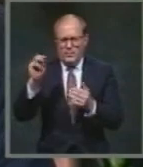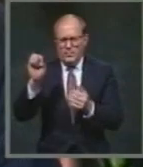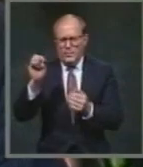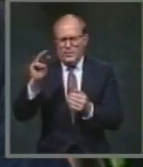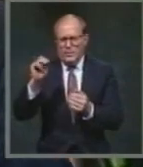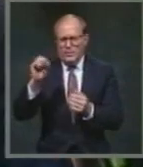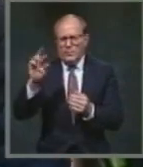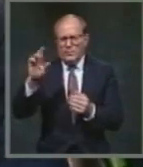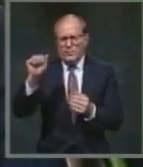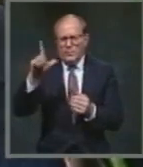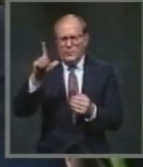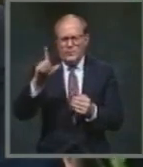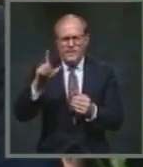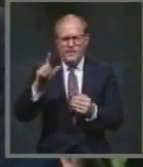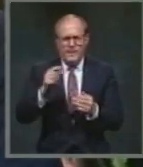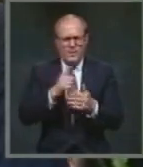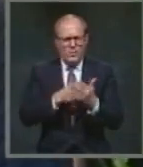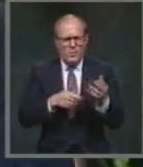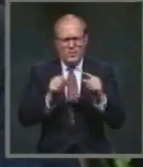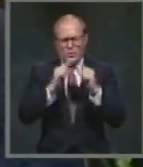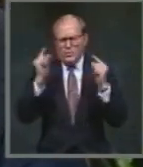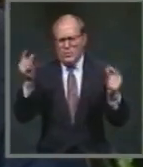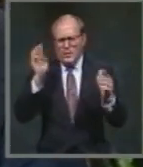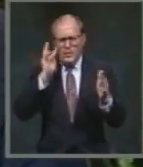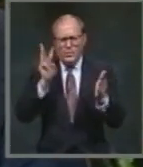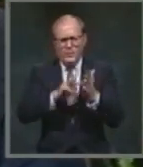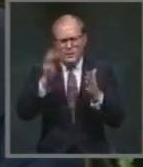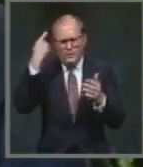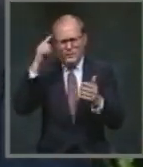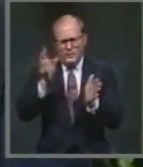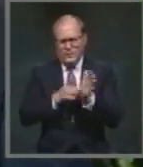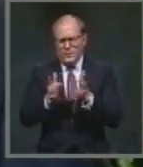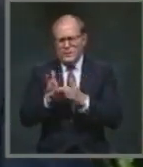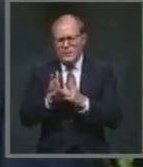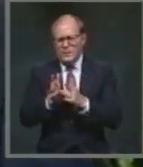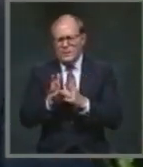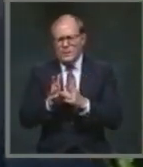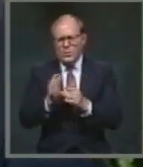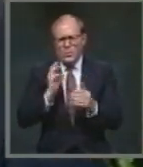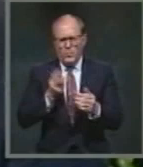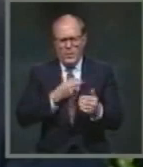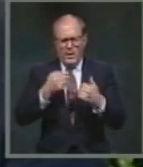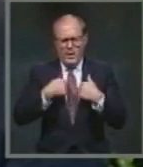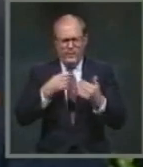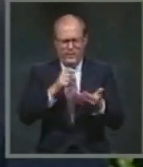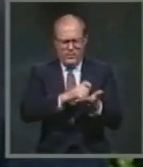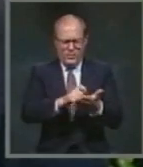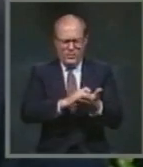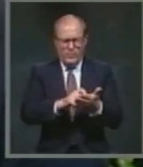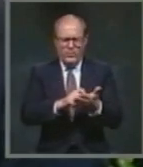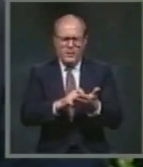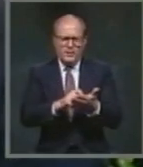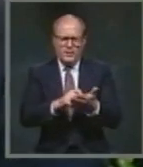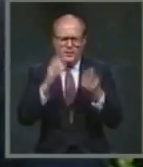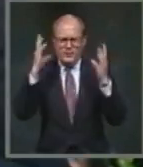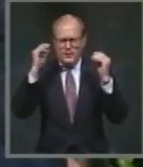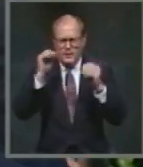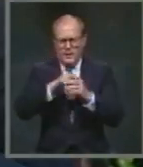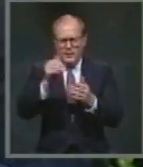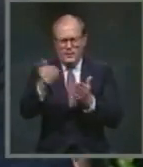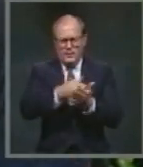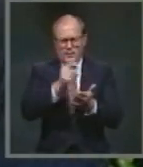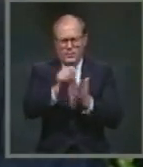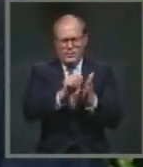powerful testimony to the deity of Jesus of Nazareth. We have the written documents, of course, in the New Testament,